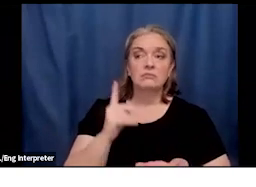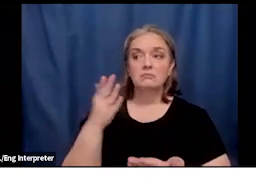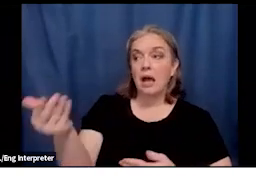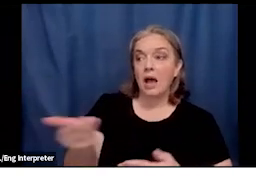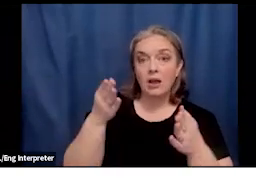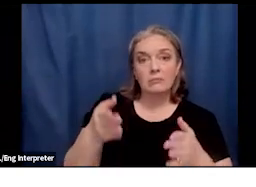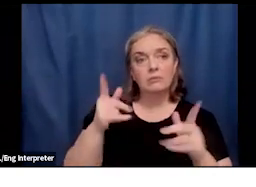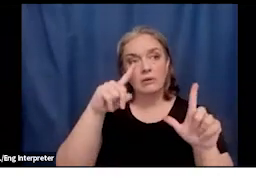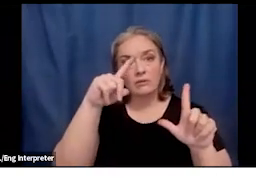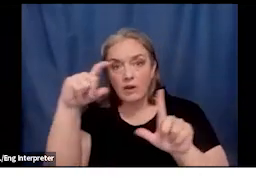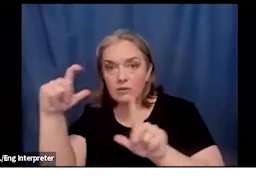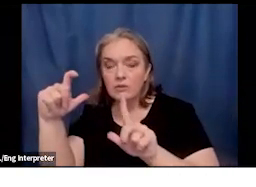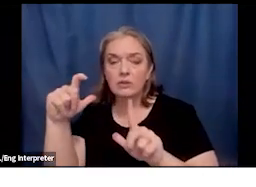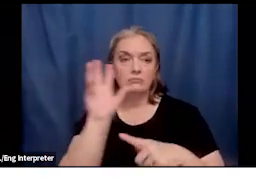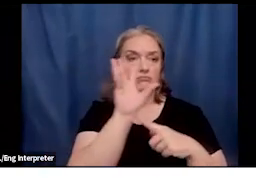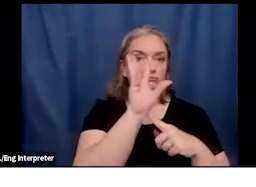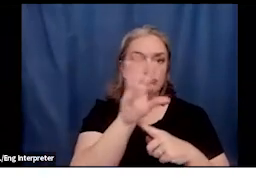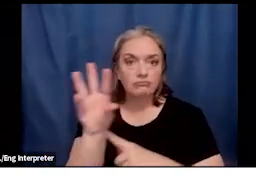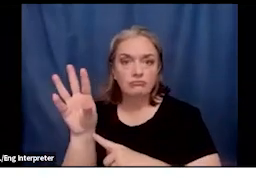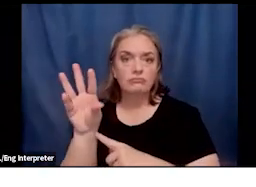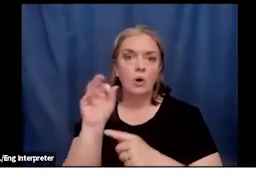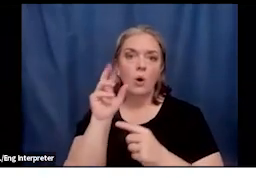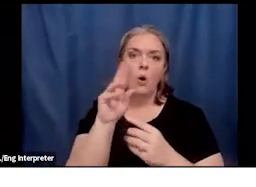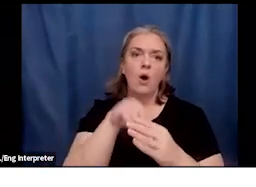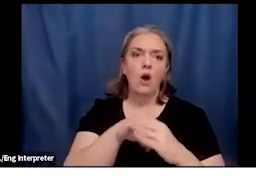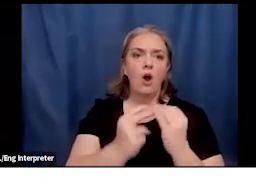to photograph, capture video of, or archive